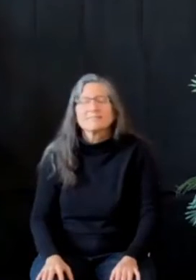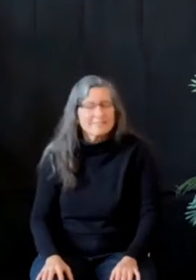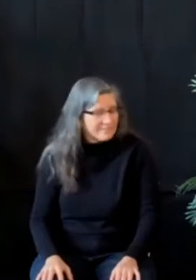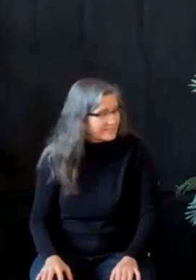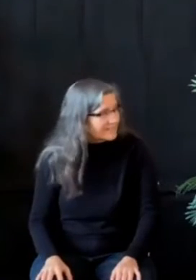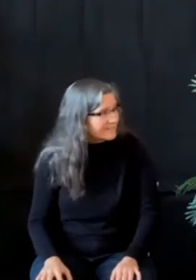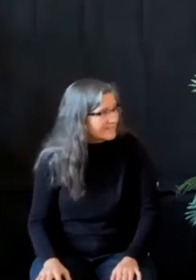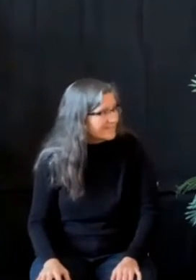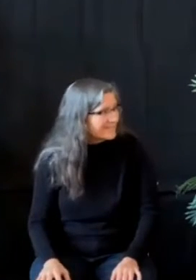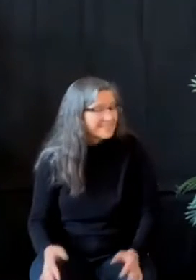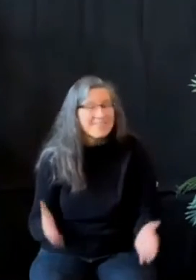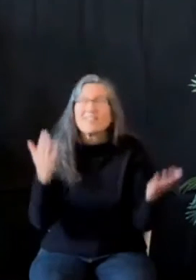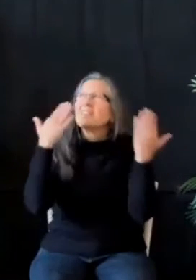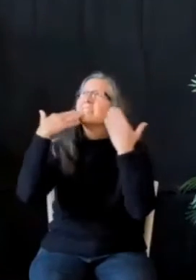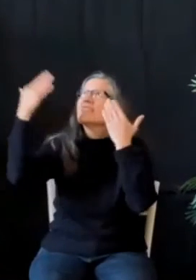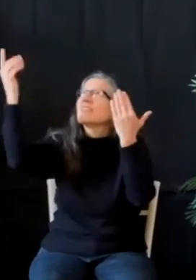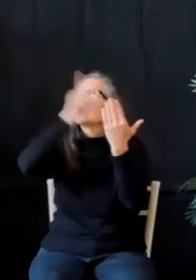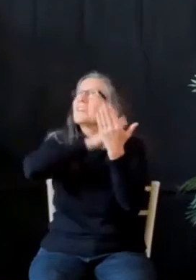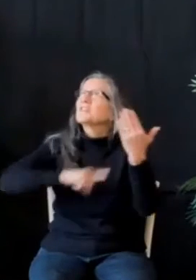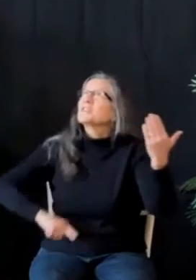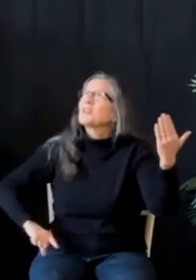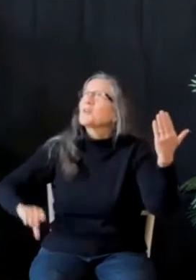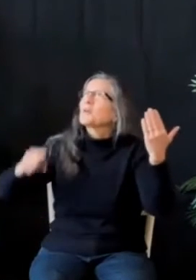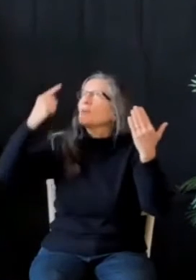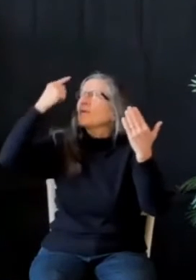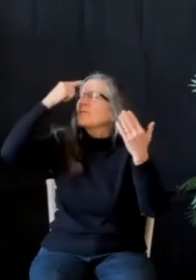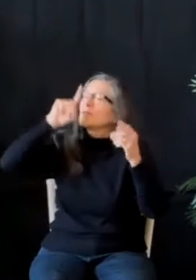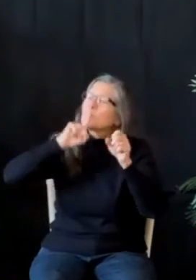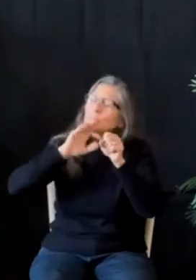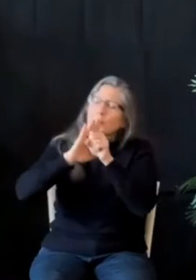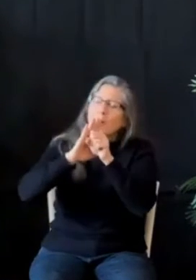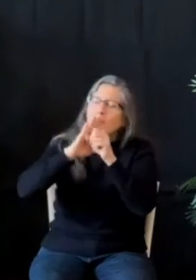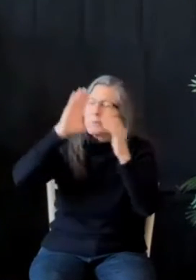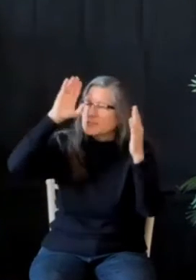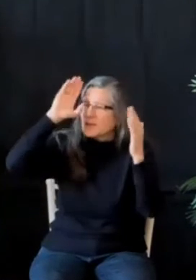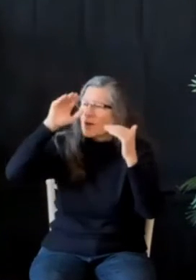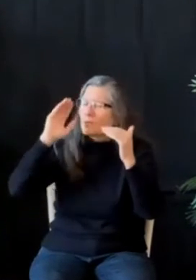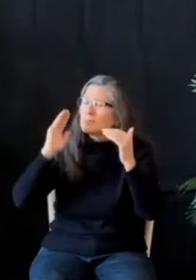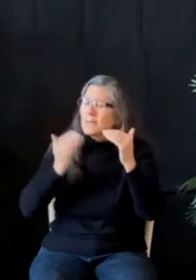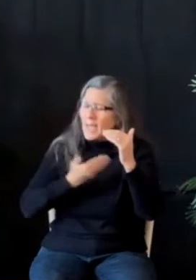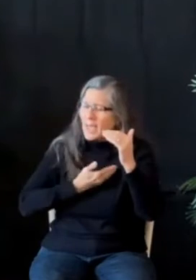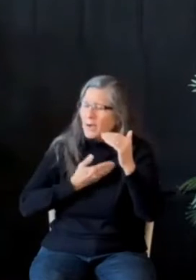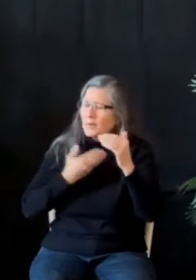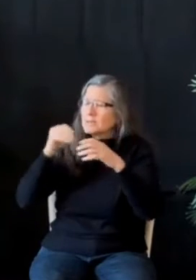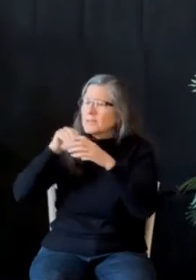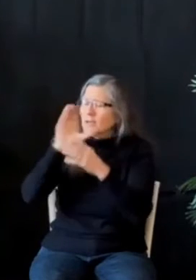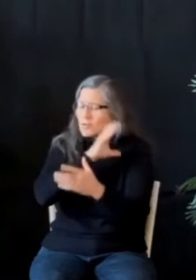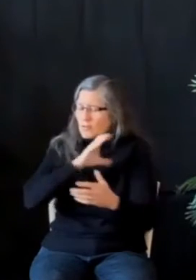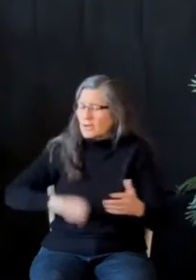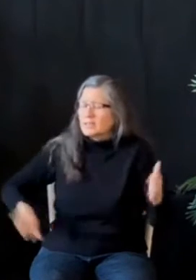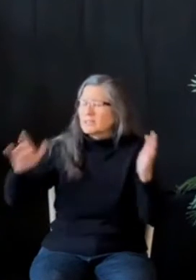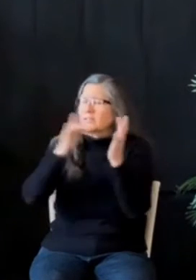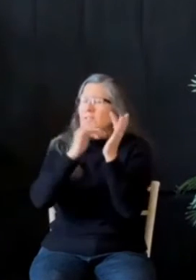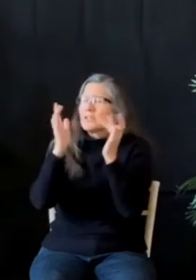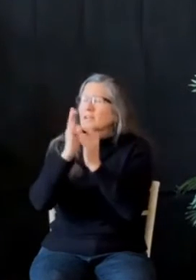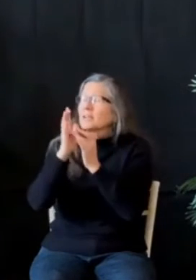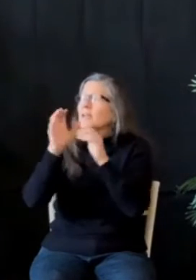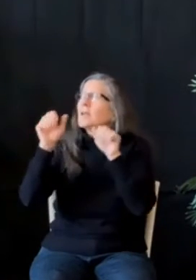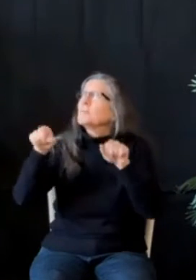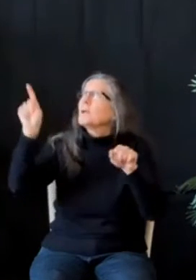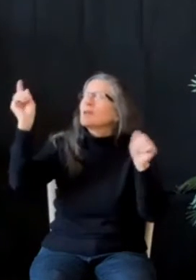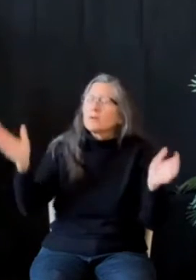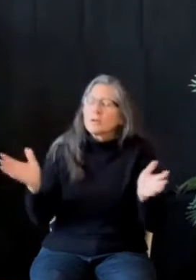hay. Thank you, Lord, for the promise and the hope that is ours in Christ Jesus. May you encourage every